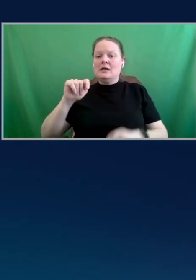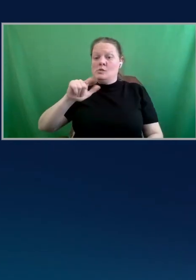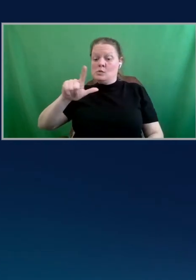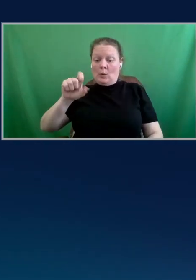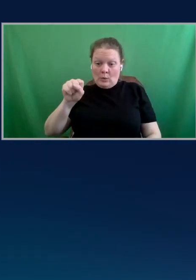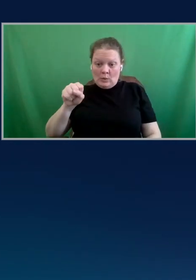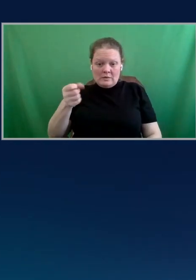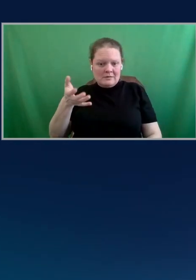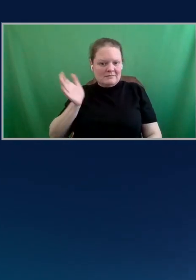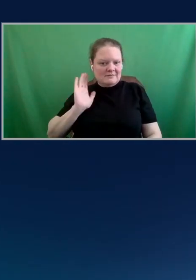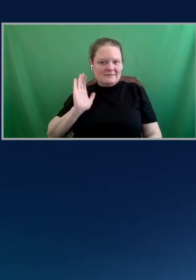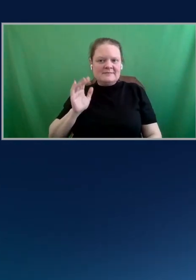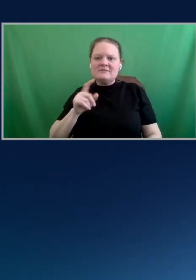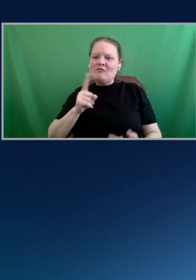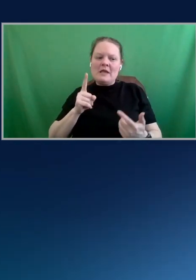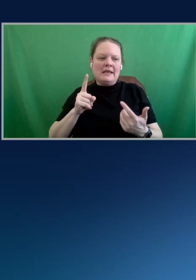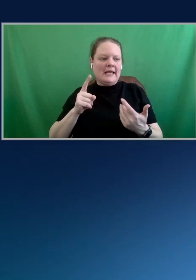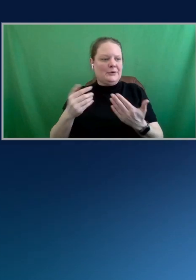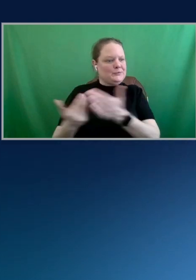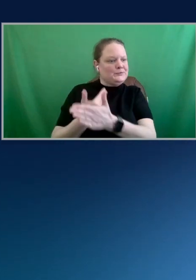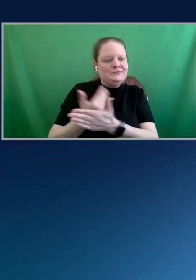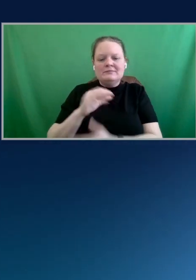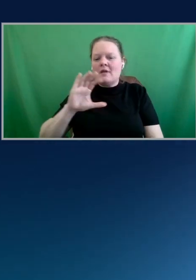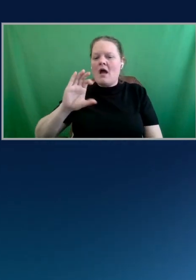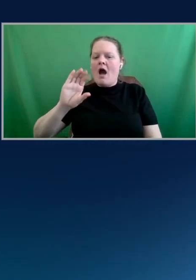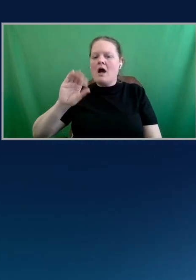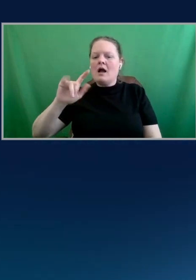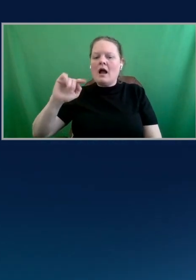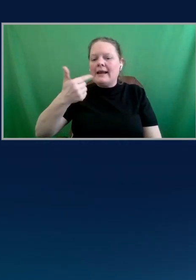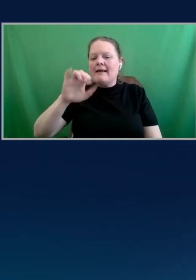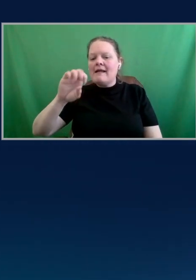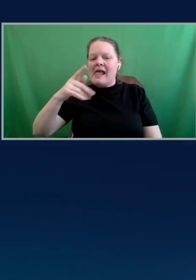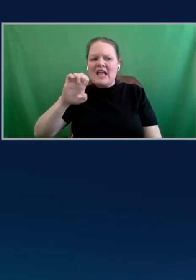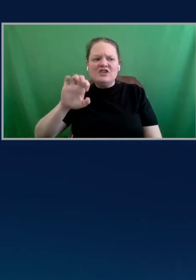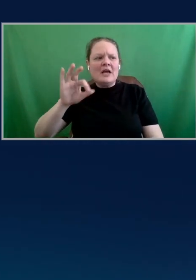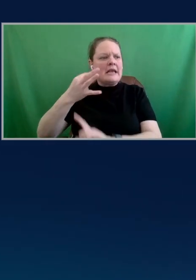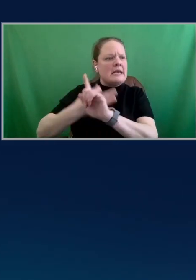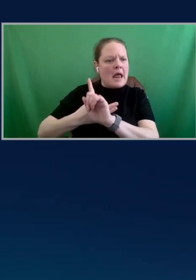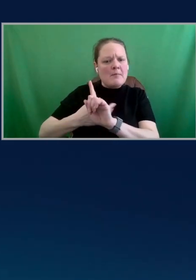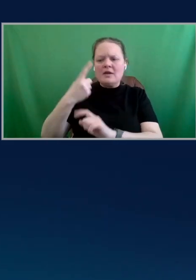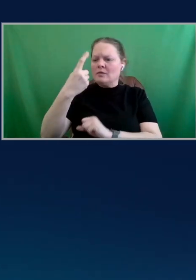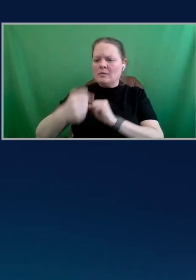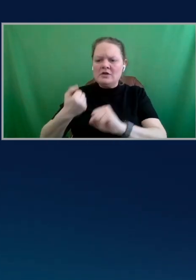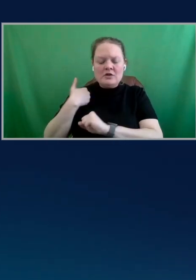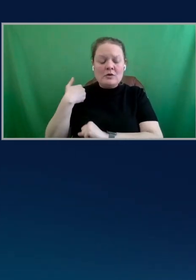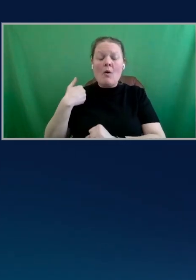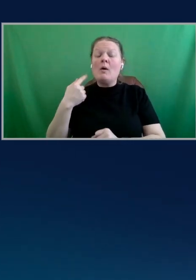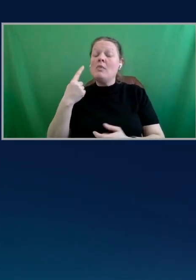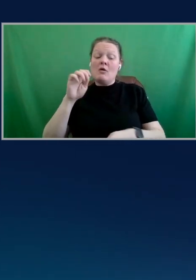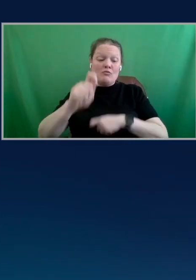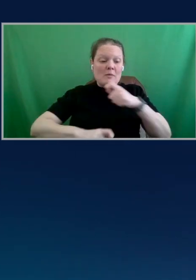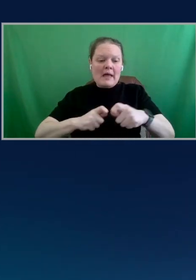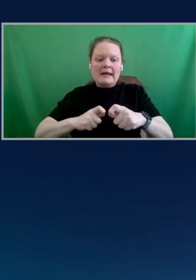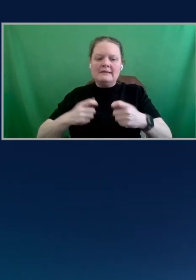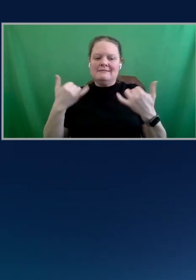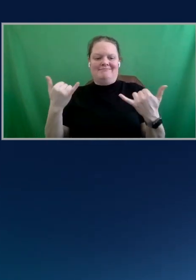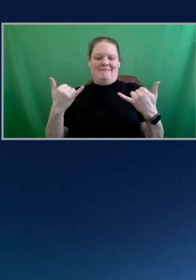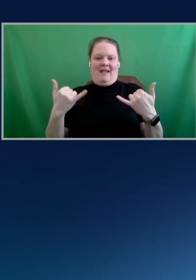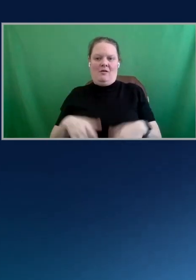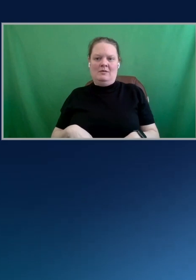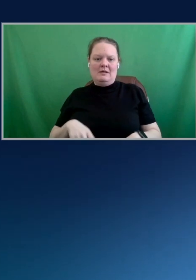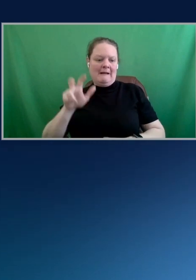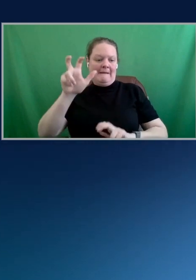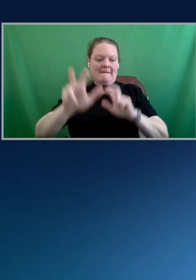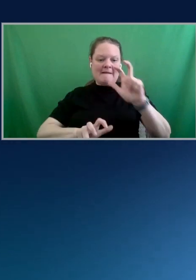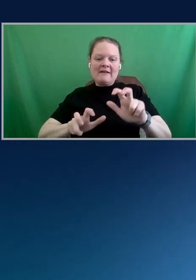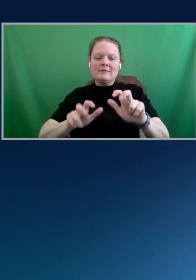really cutting edge 12 months ago are the ones that are being replaced and rolling over now. So the investment and the way